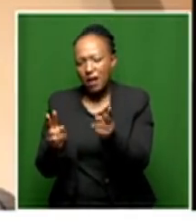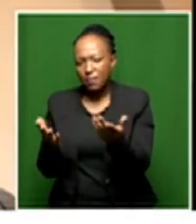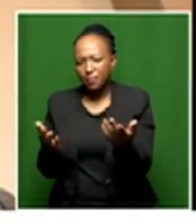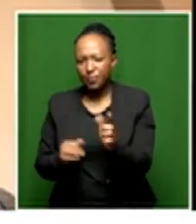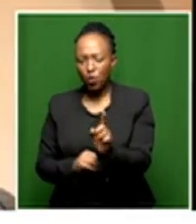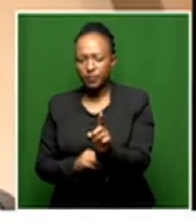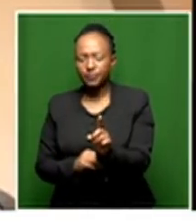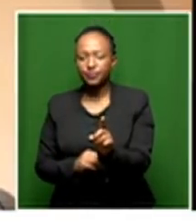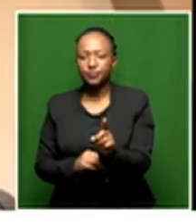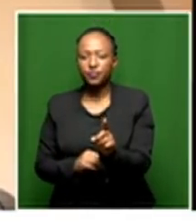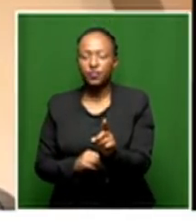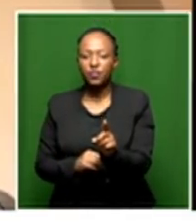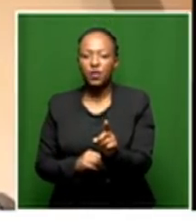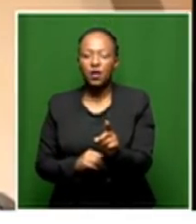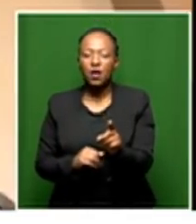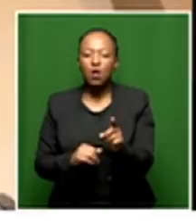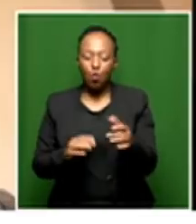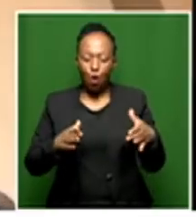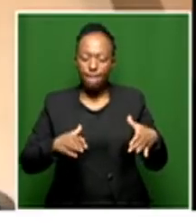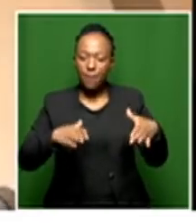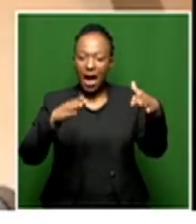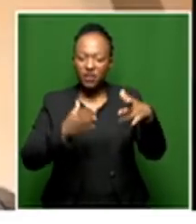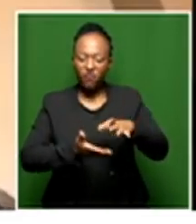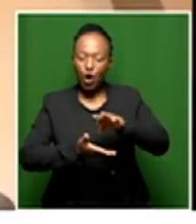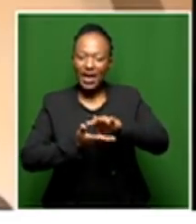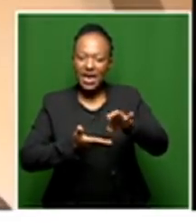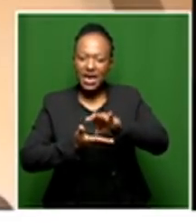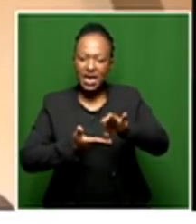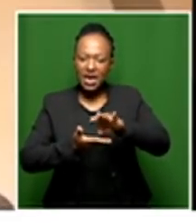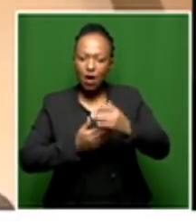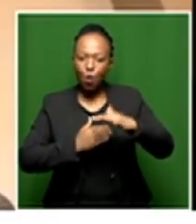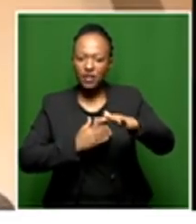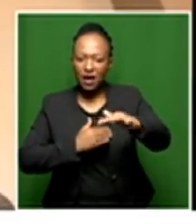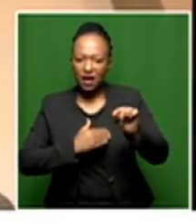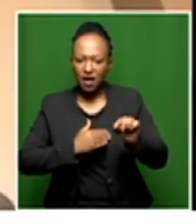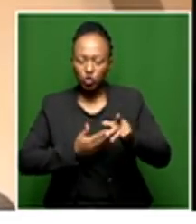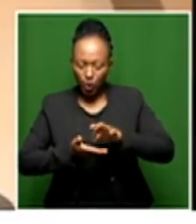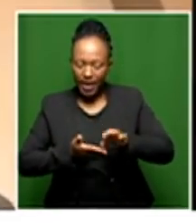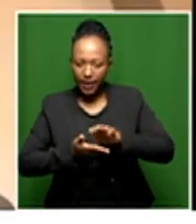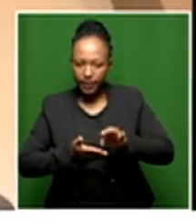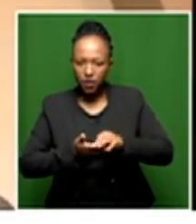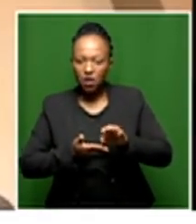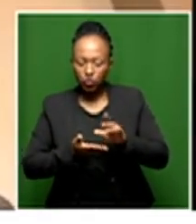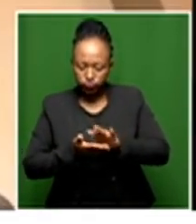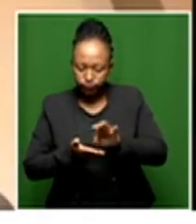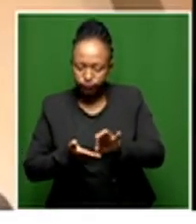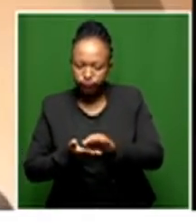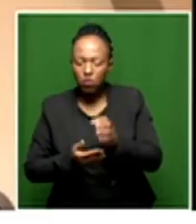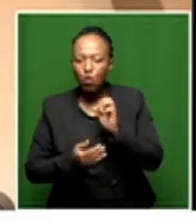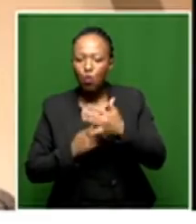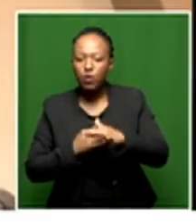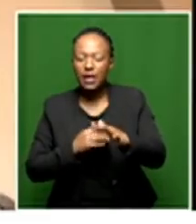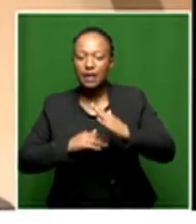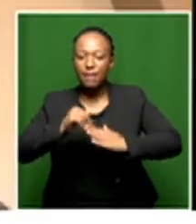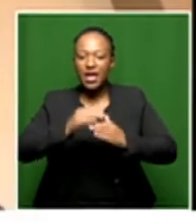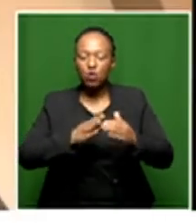the purification plants in the world are built close to rivers, and